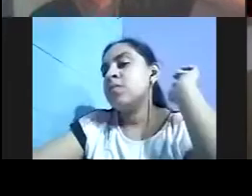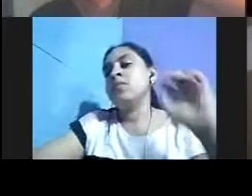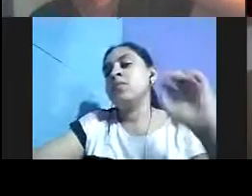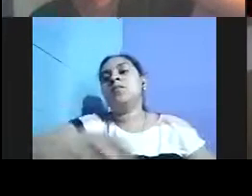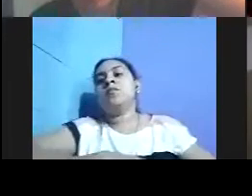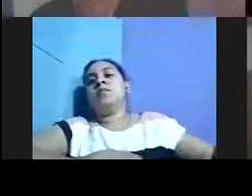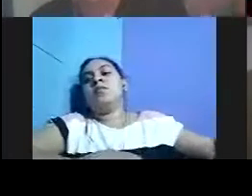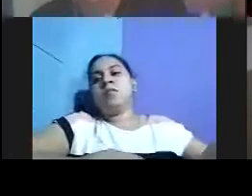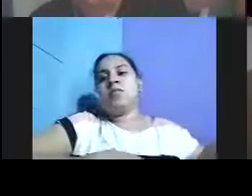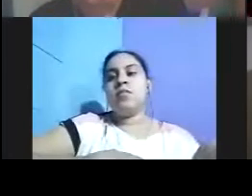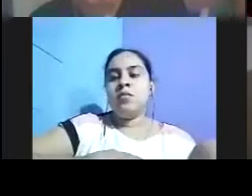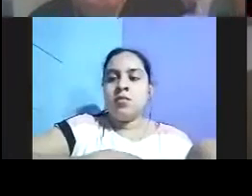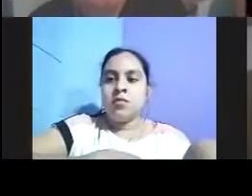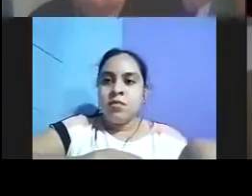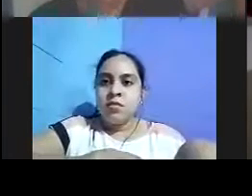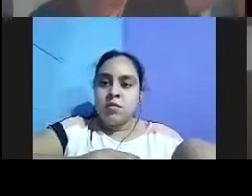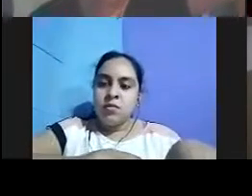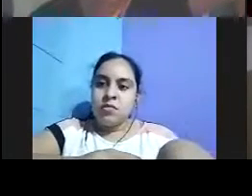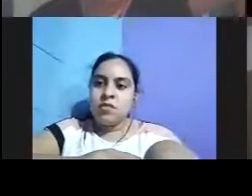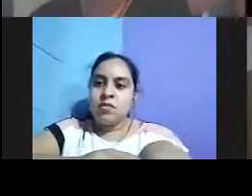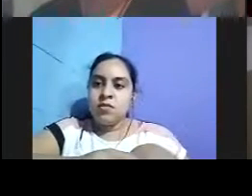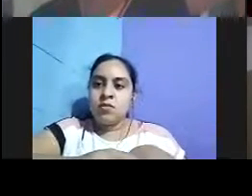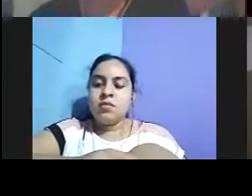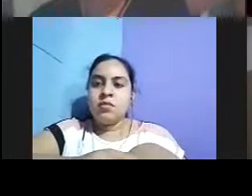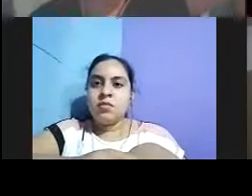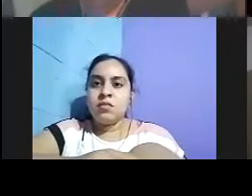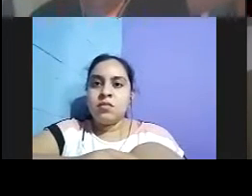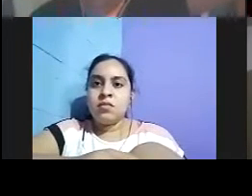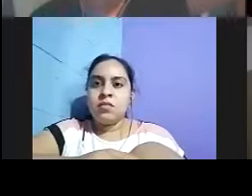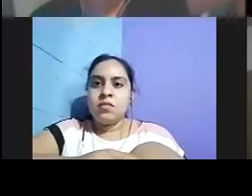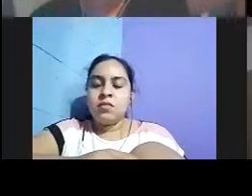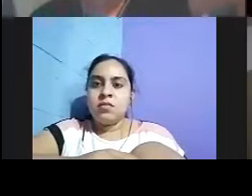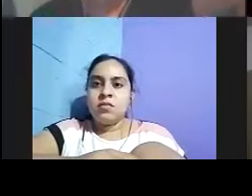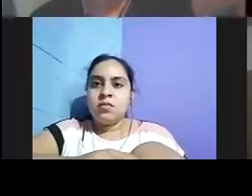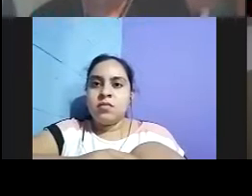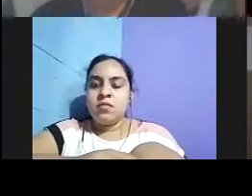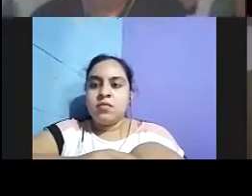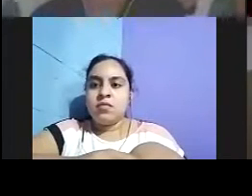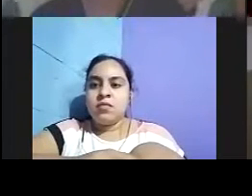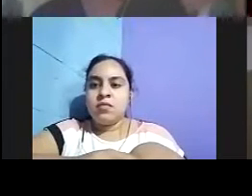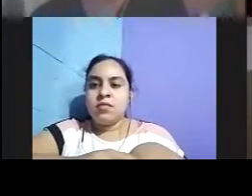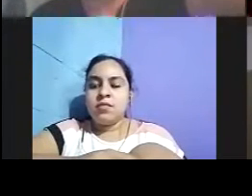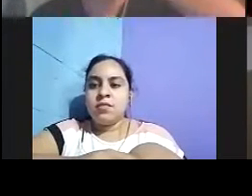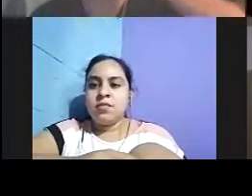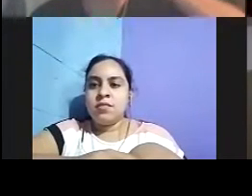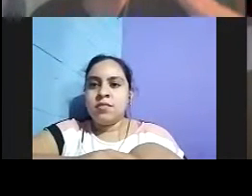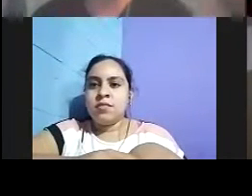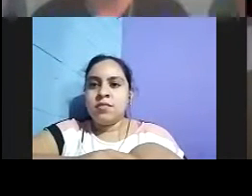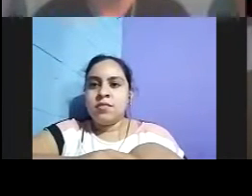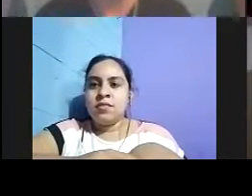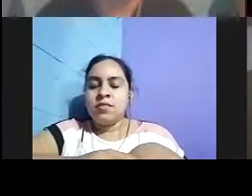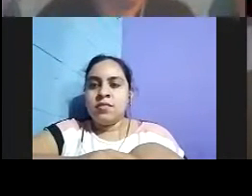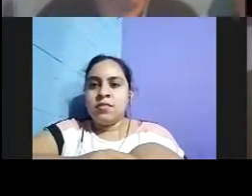I'm watching a series. Oh, really? A TV series? All day?